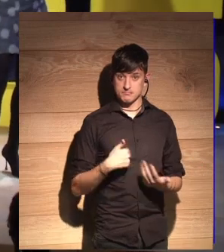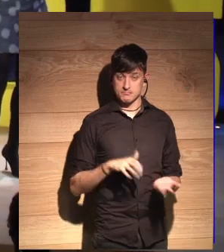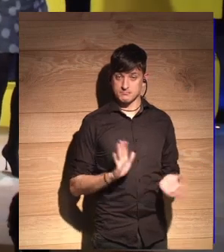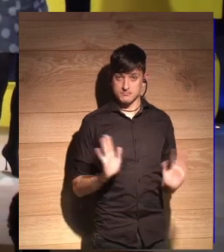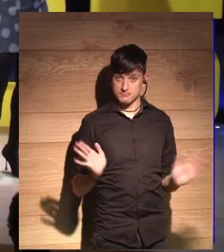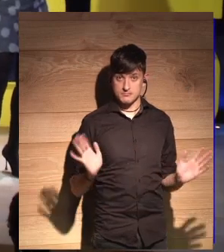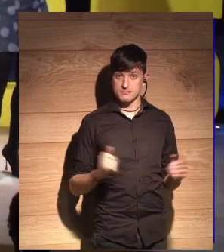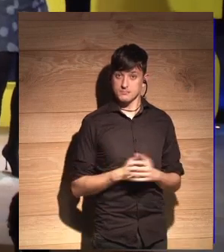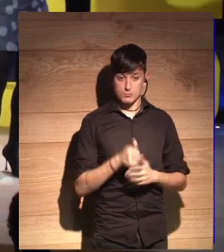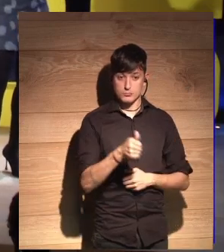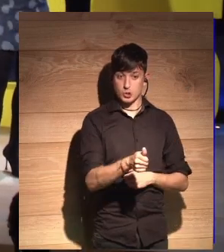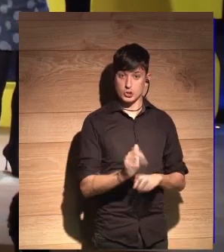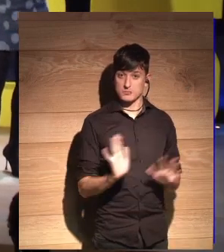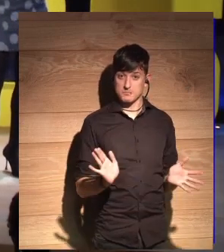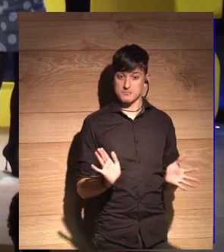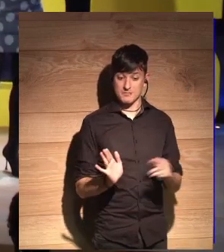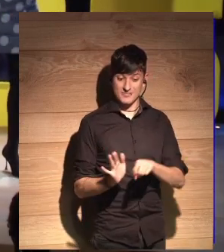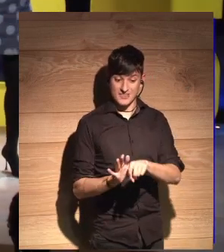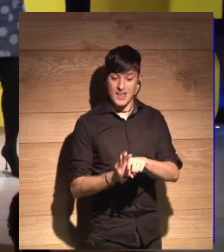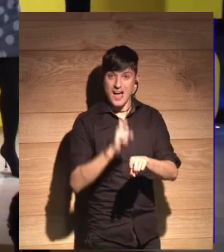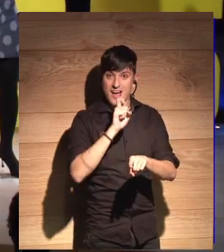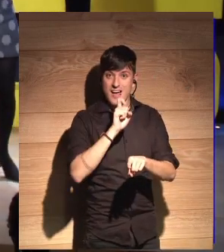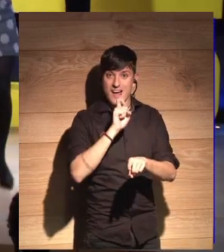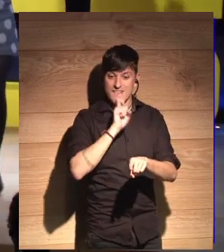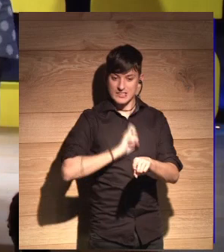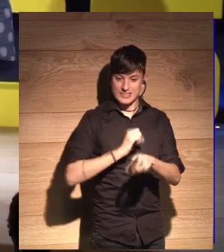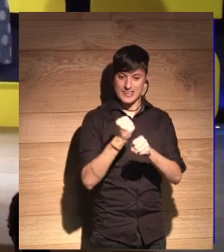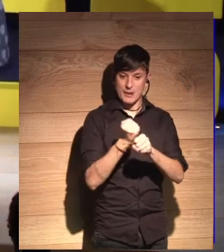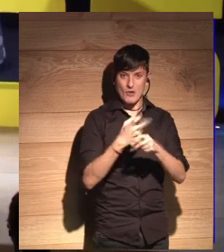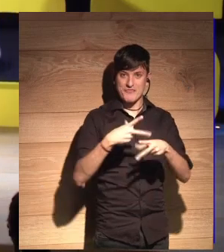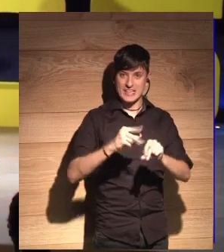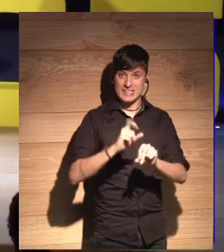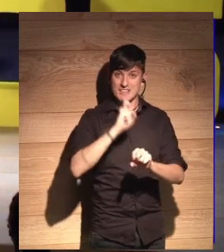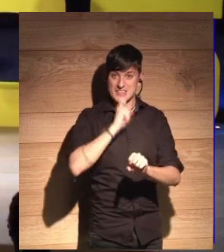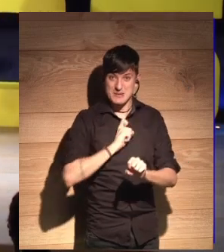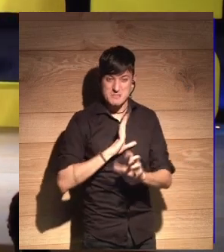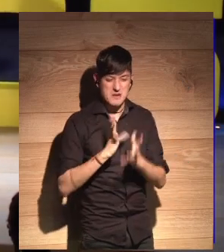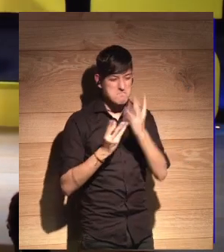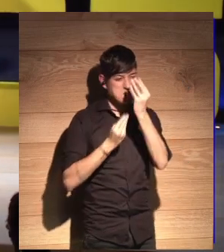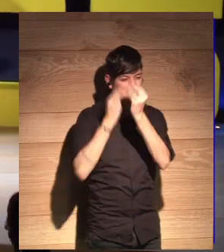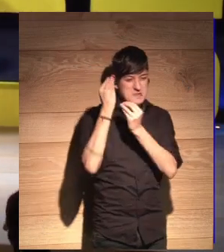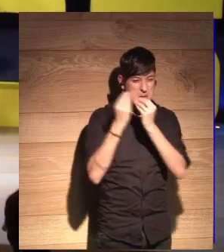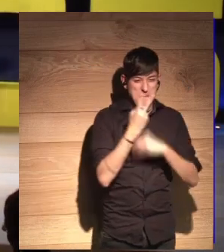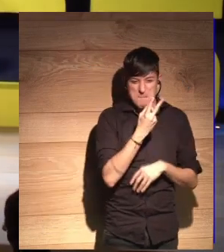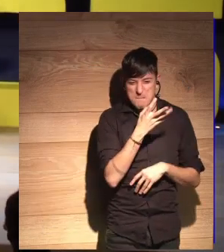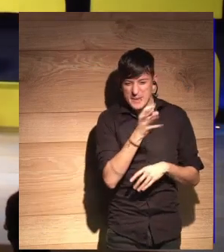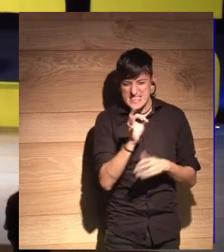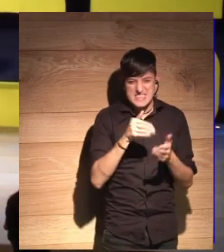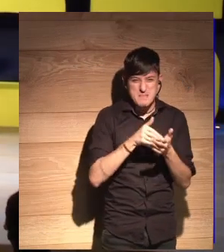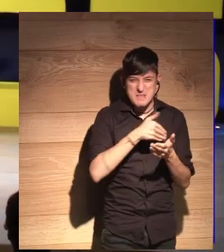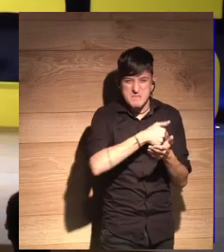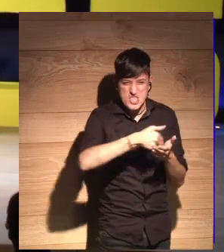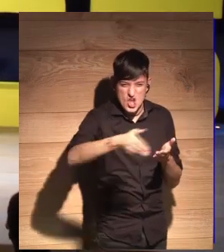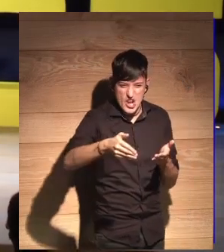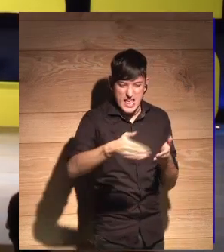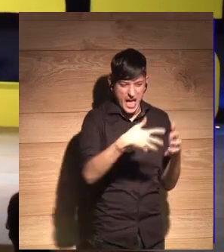when it's done. But if we think that 20 billion devices could be out there by 2020, and we already have devices that